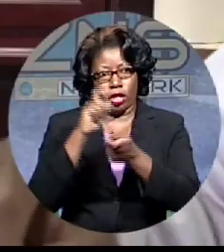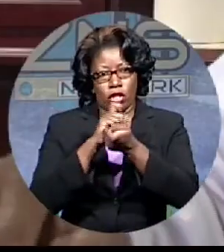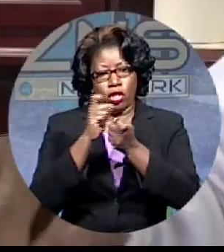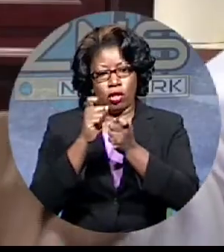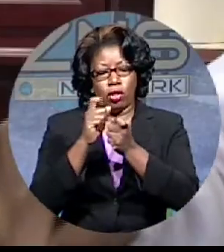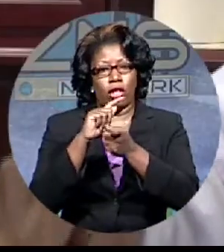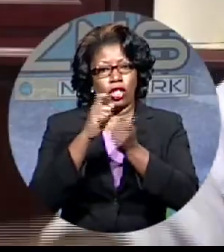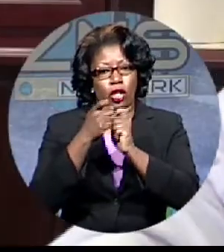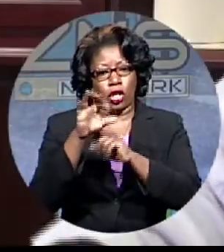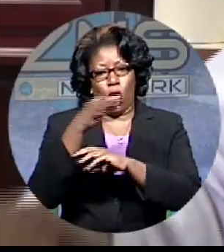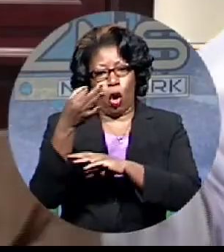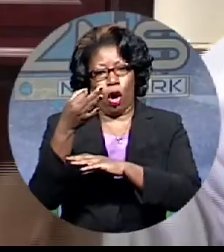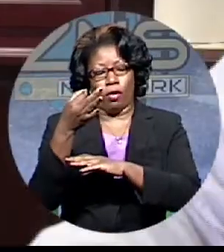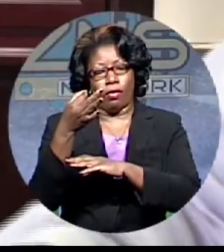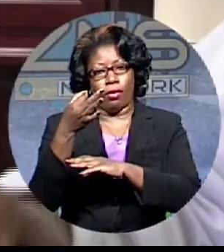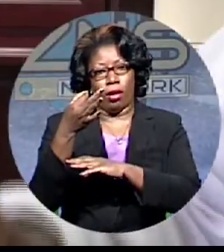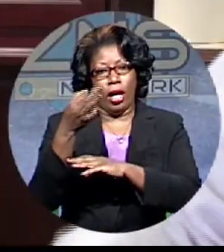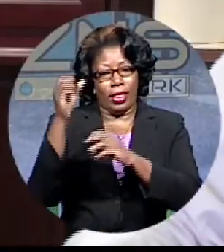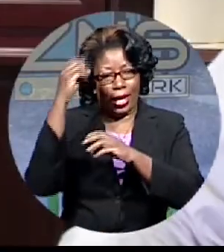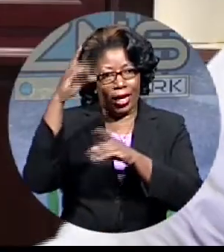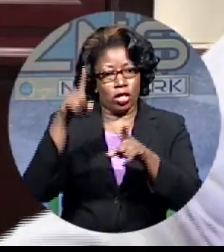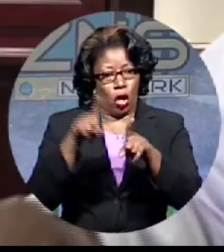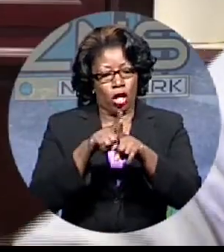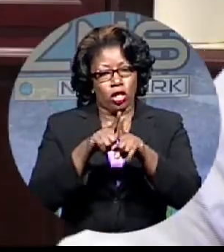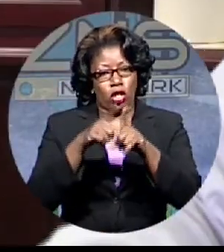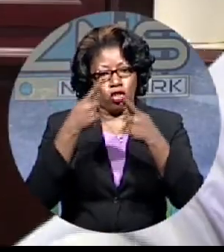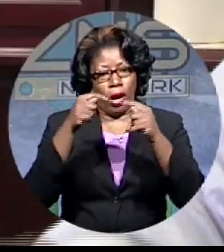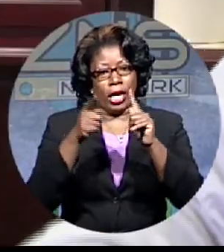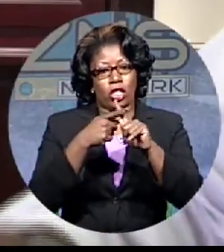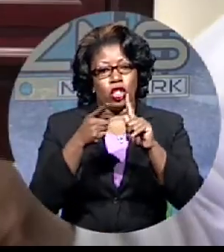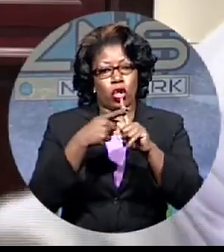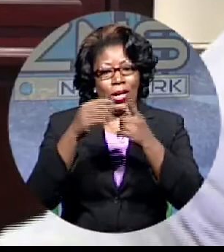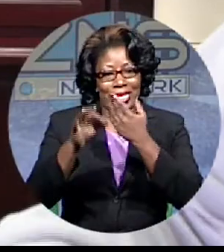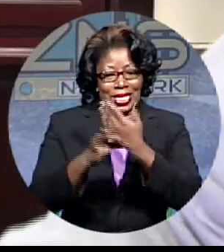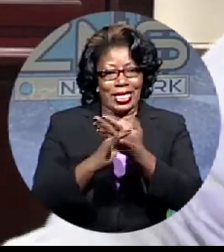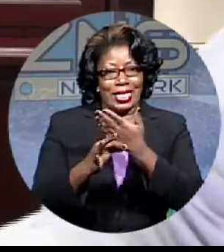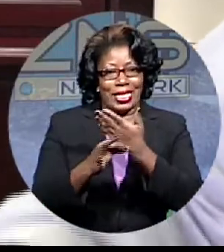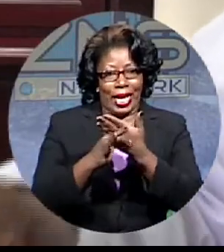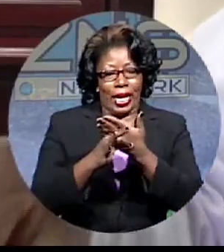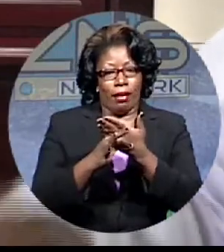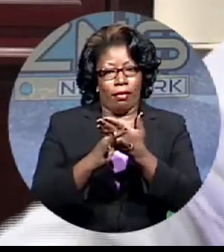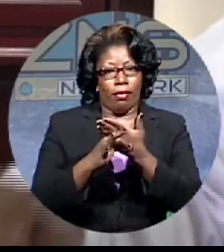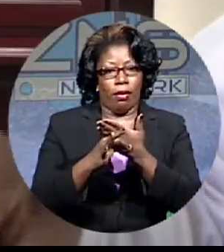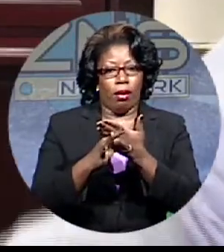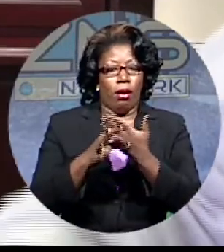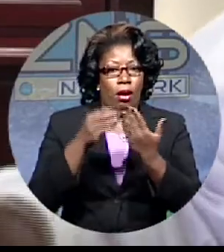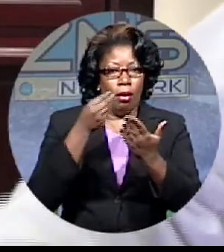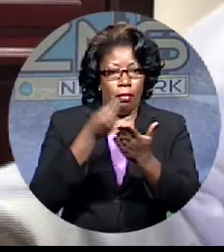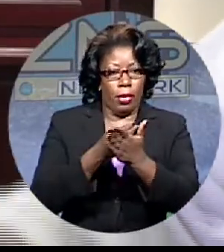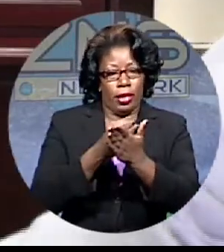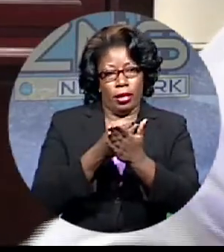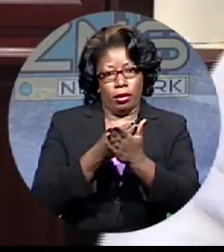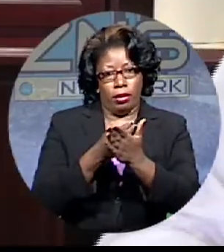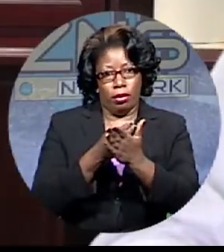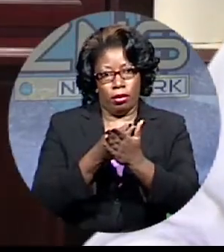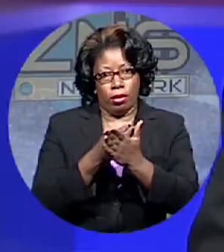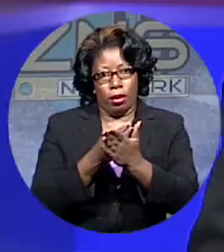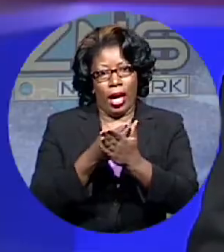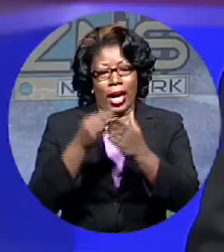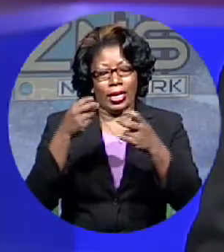This is a fight to save money for the people of the Bahamas, to enable us to lower the electricity bill, to take this burden off their